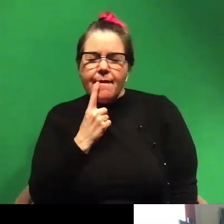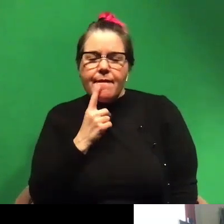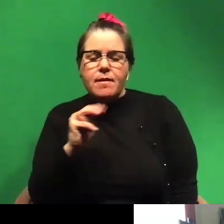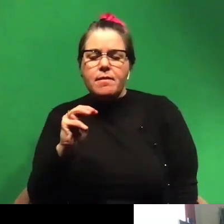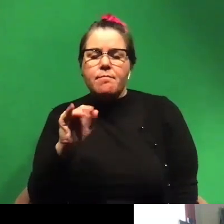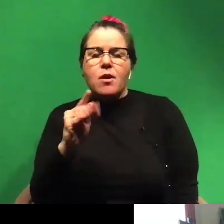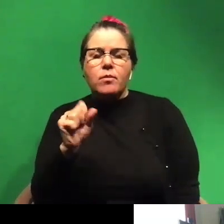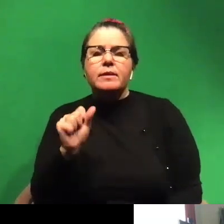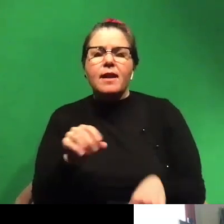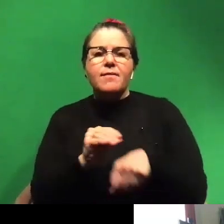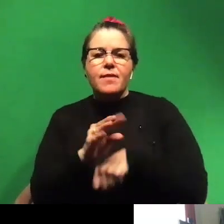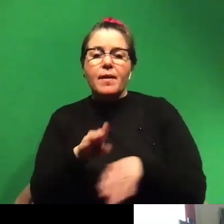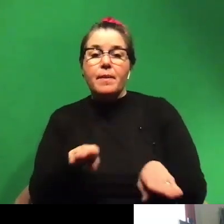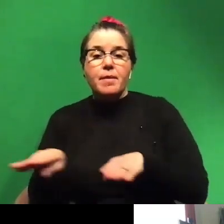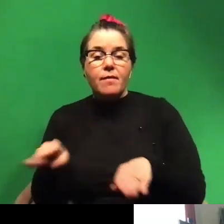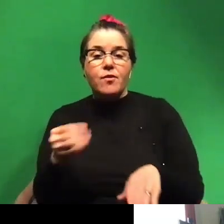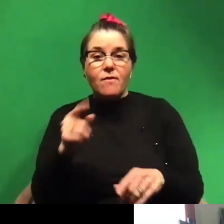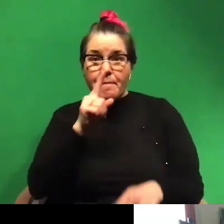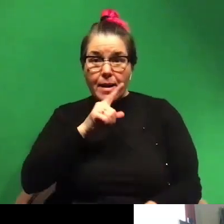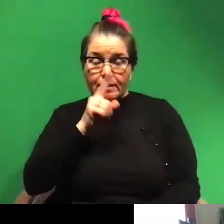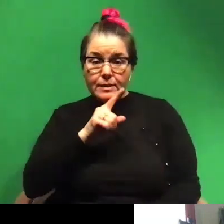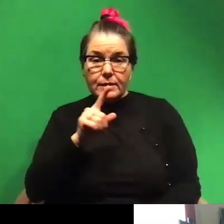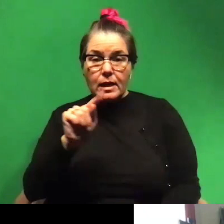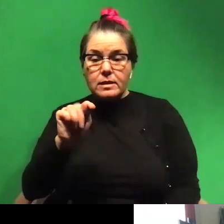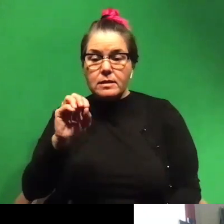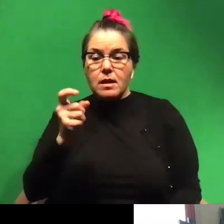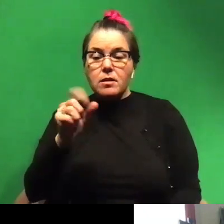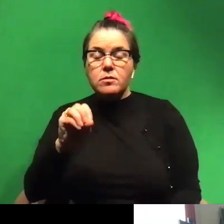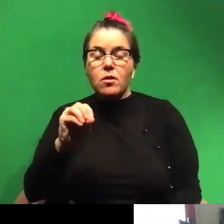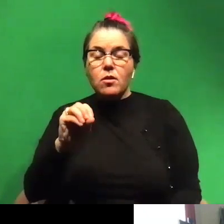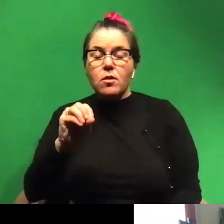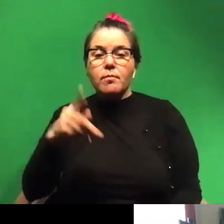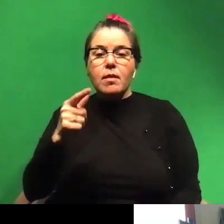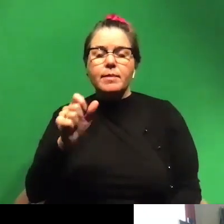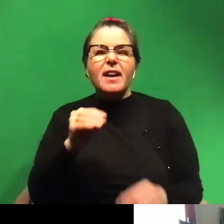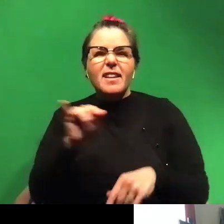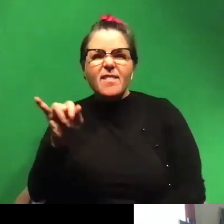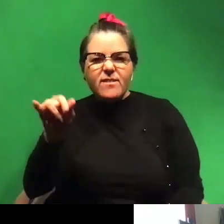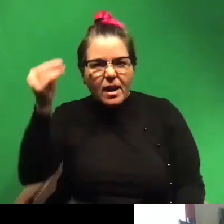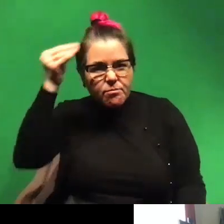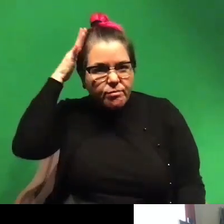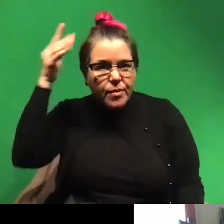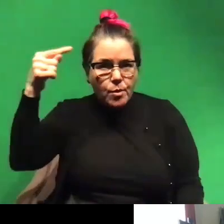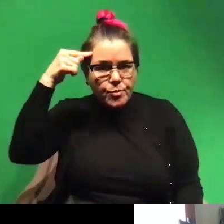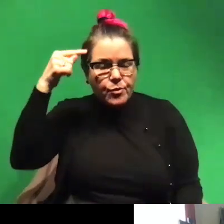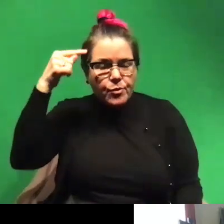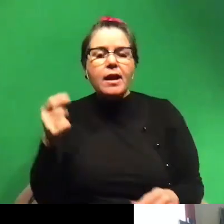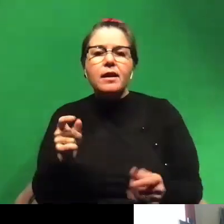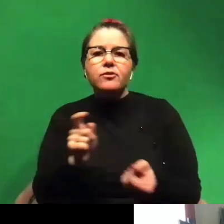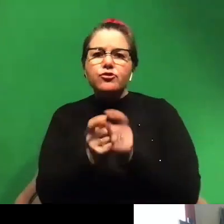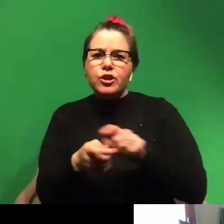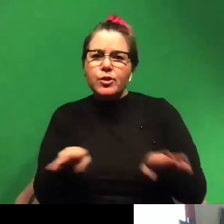microbes can affect the behavior of mice, like toxoplasma can infect the brain and affect the behavior of the mice,